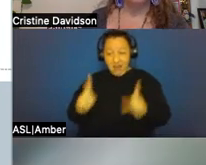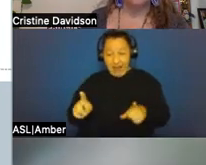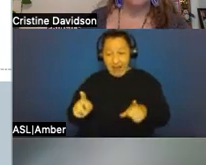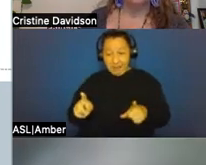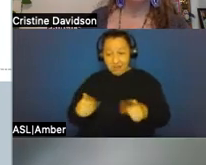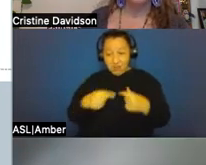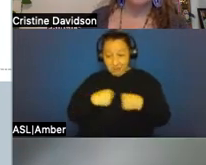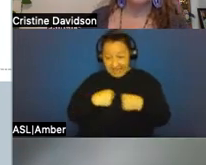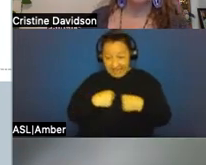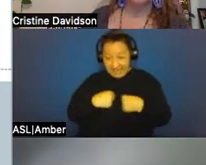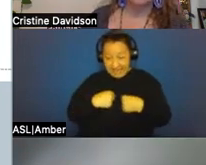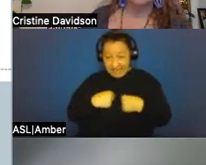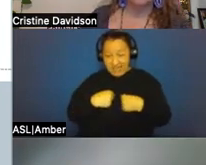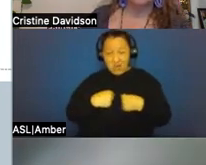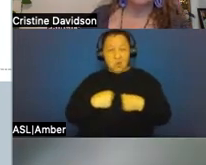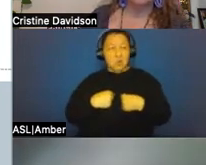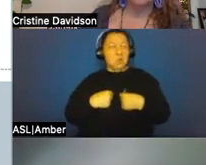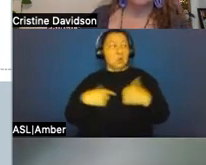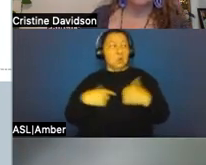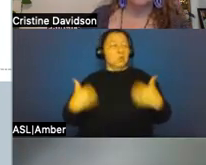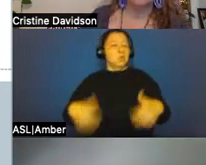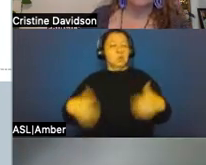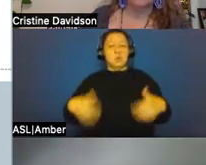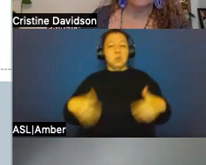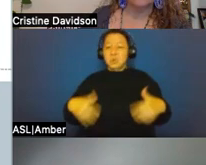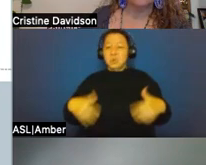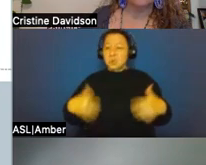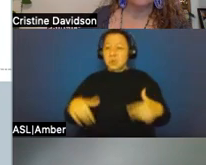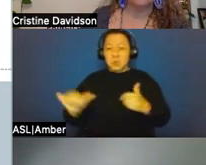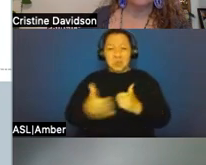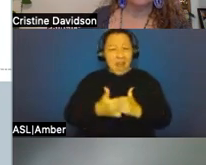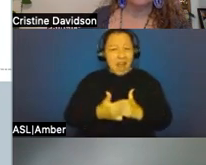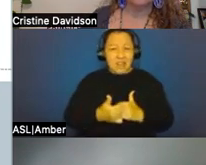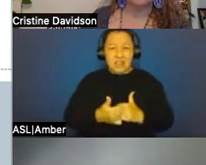is hard and challenging. And it's like,